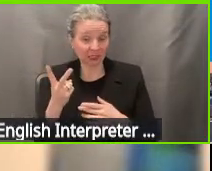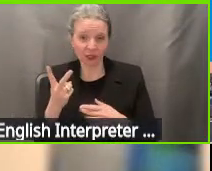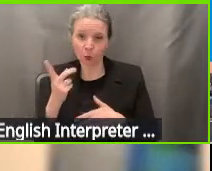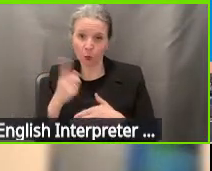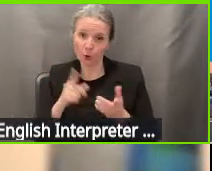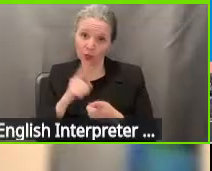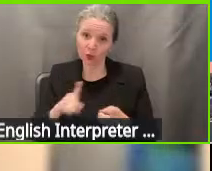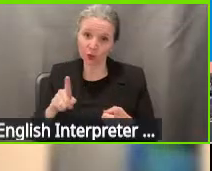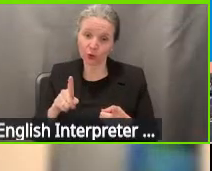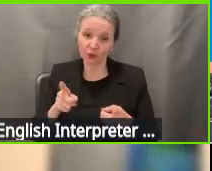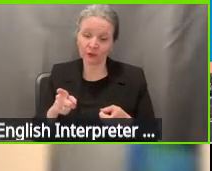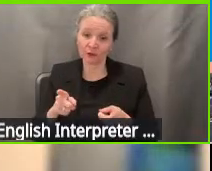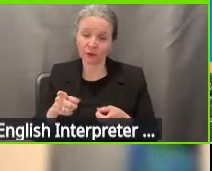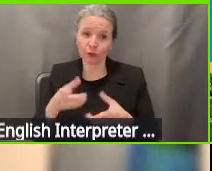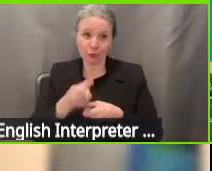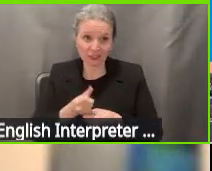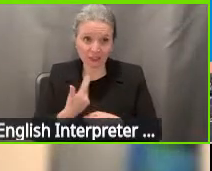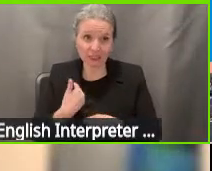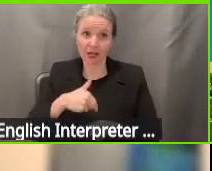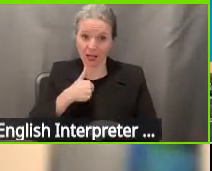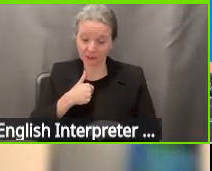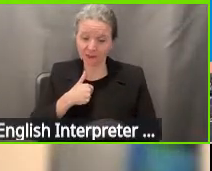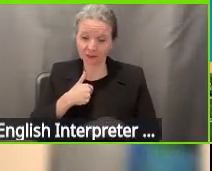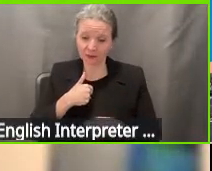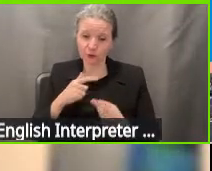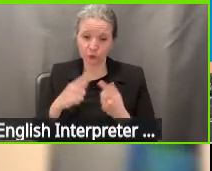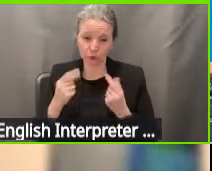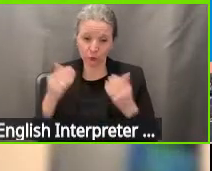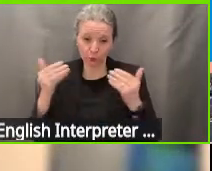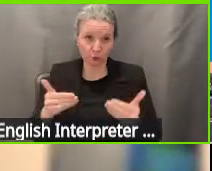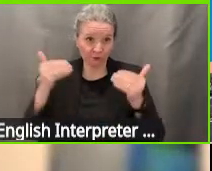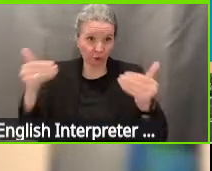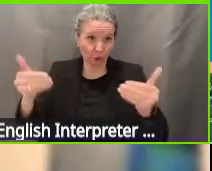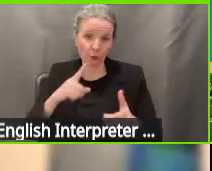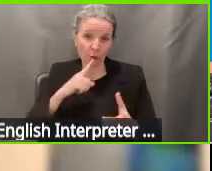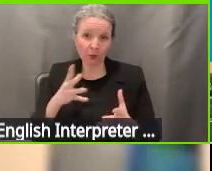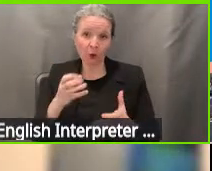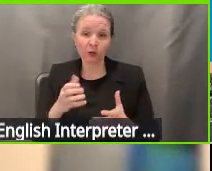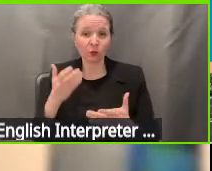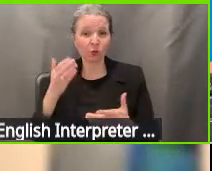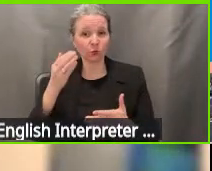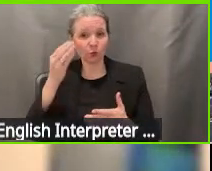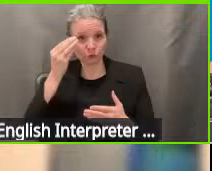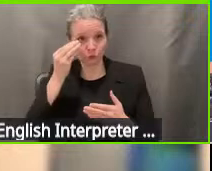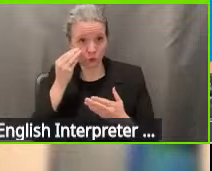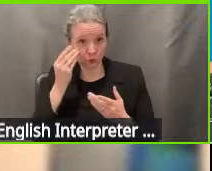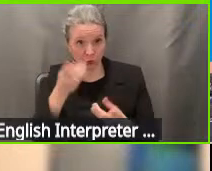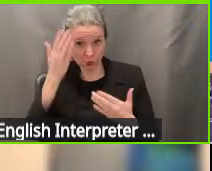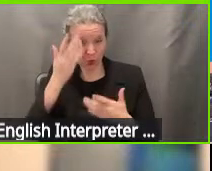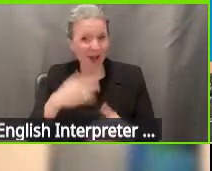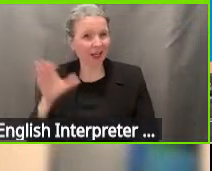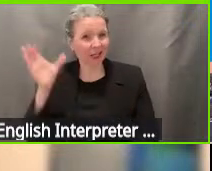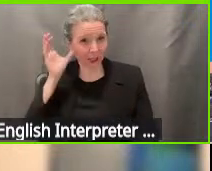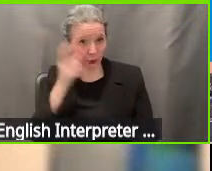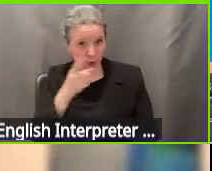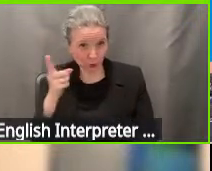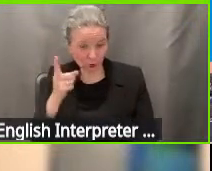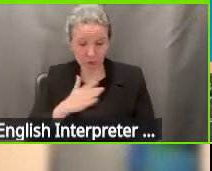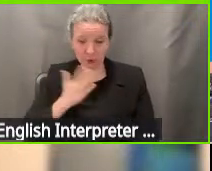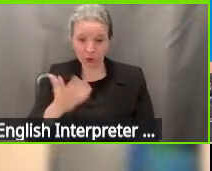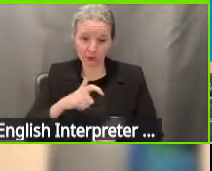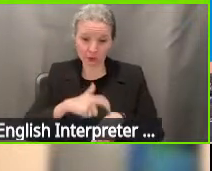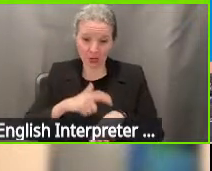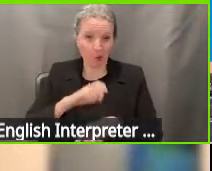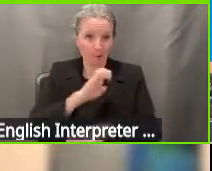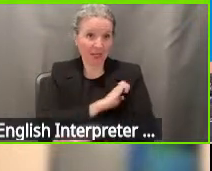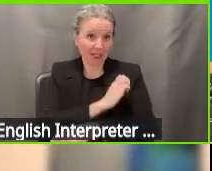you are entrusting to us in going forward. So I really want to note that I hear that. I appreciate the time and